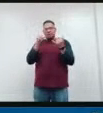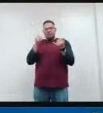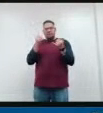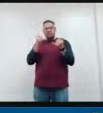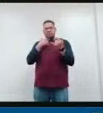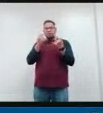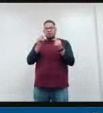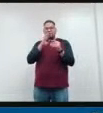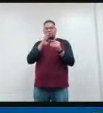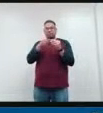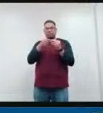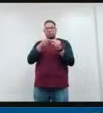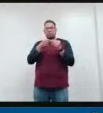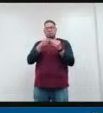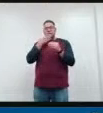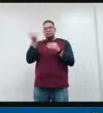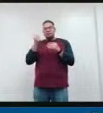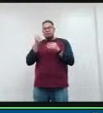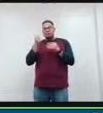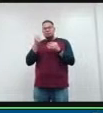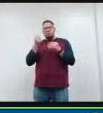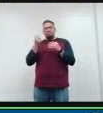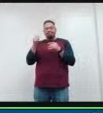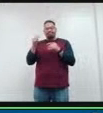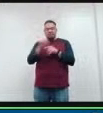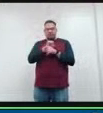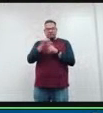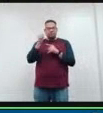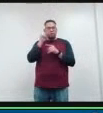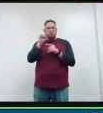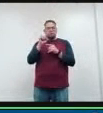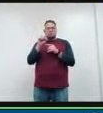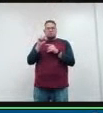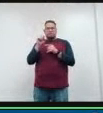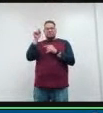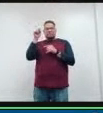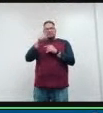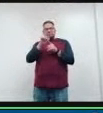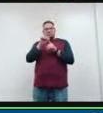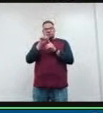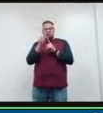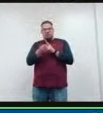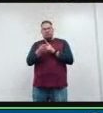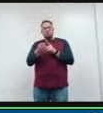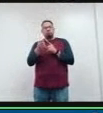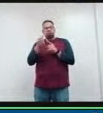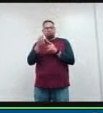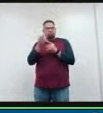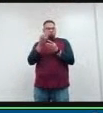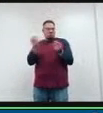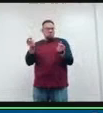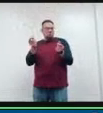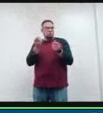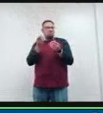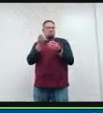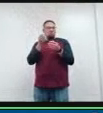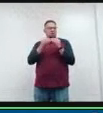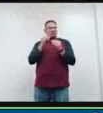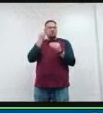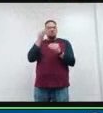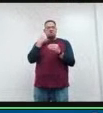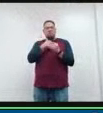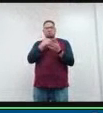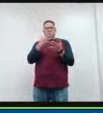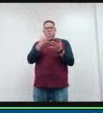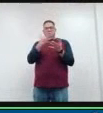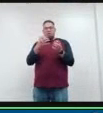to talk about what are the best practices for navigating this situation. And if we want to process this